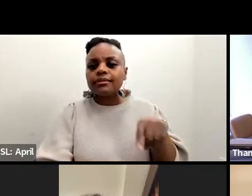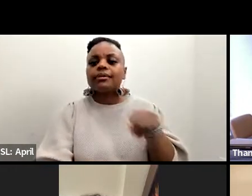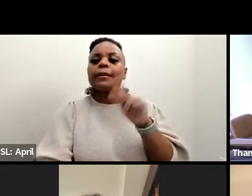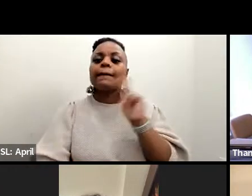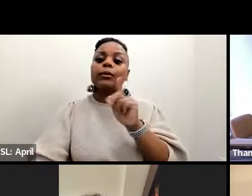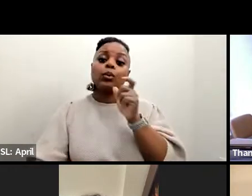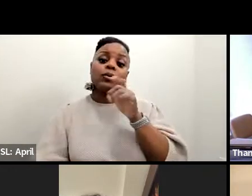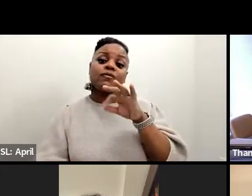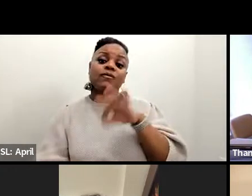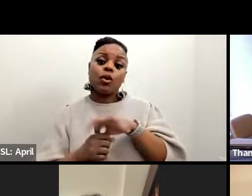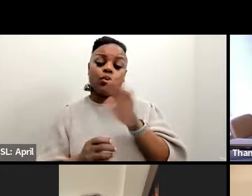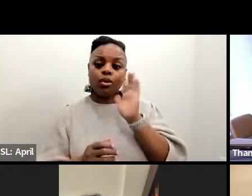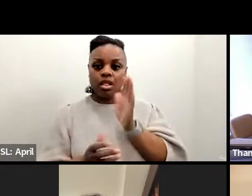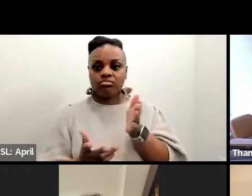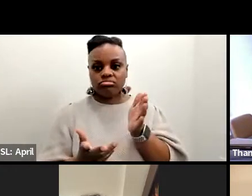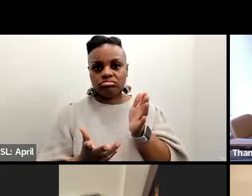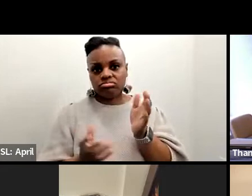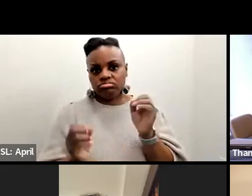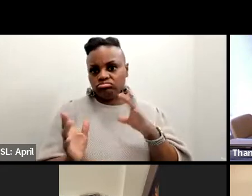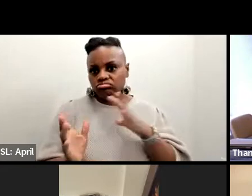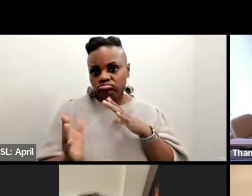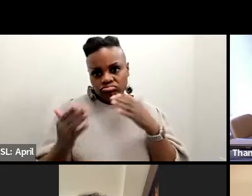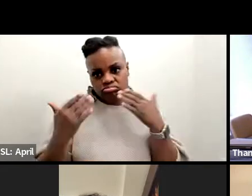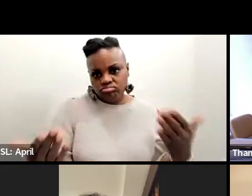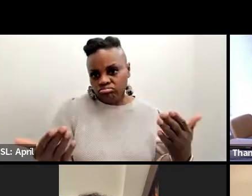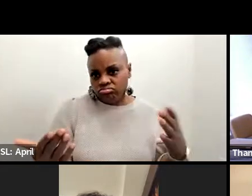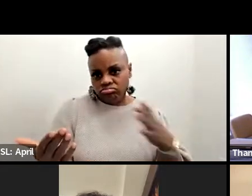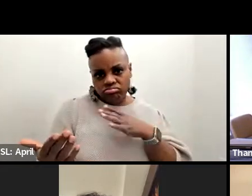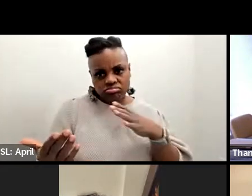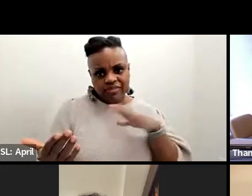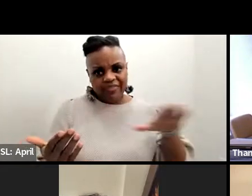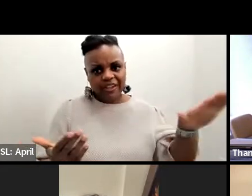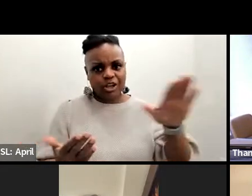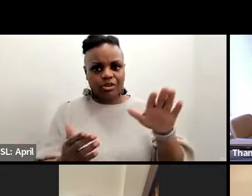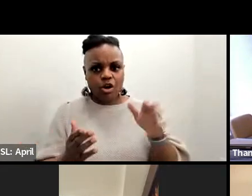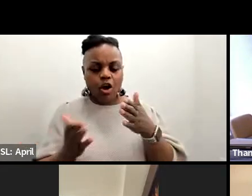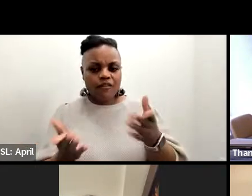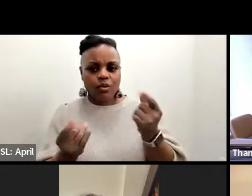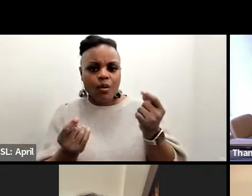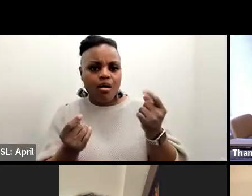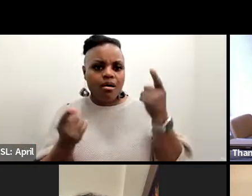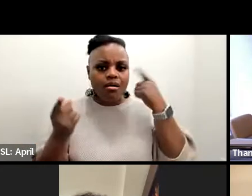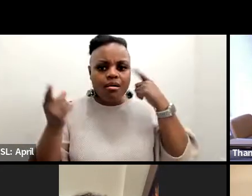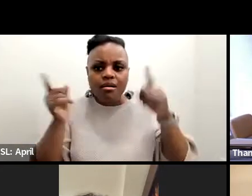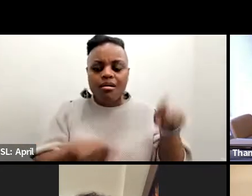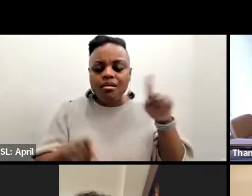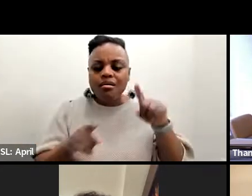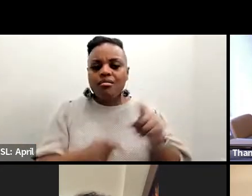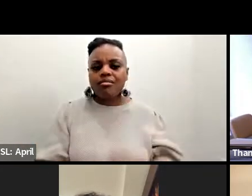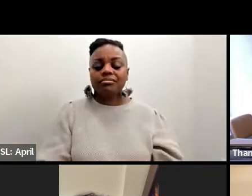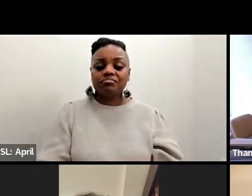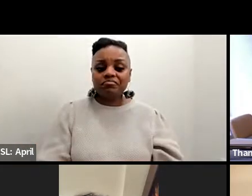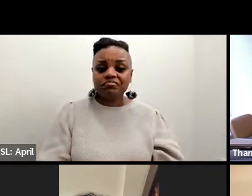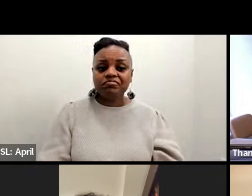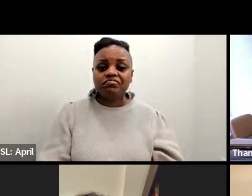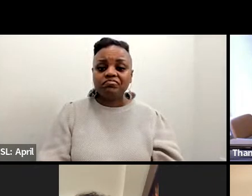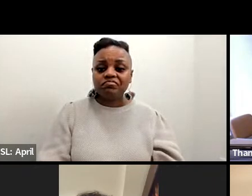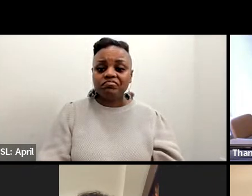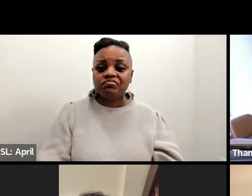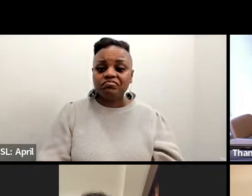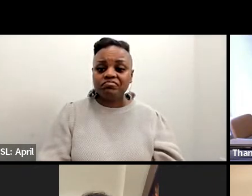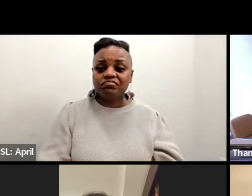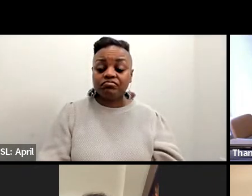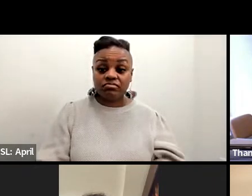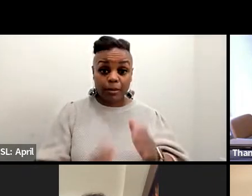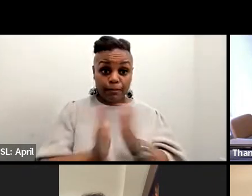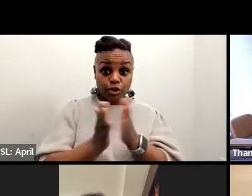little anecdote in the book, which is supposed to, you know, the conversation between the prison guard and one of the younger detainees